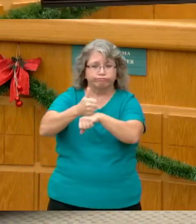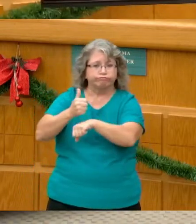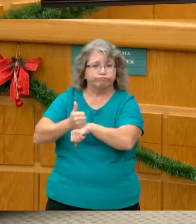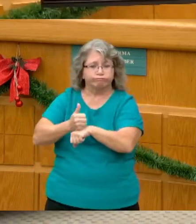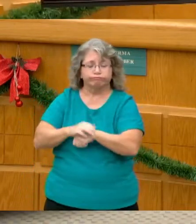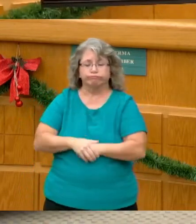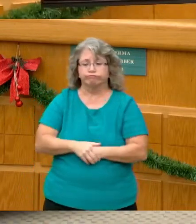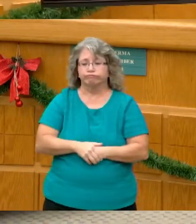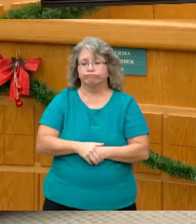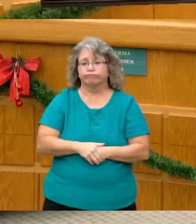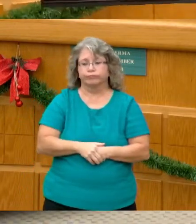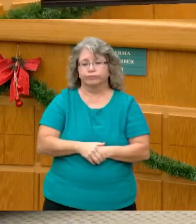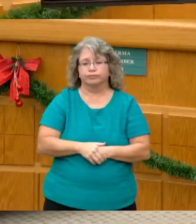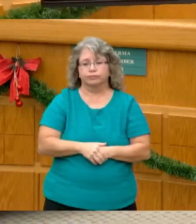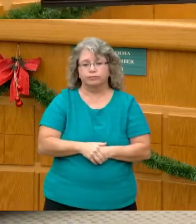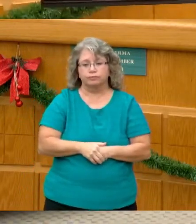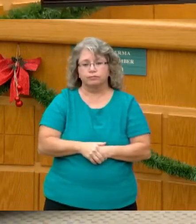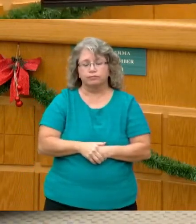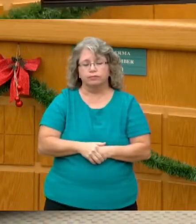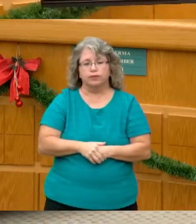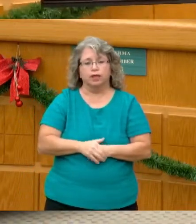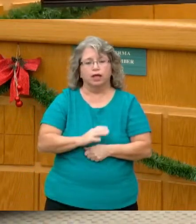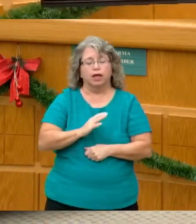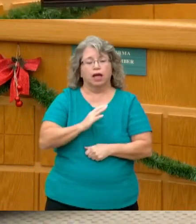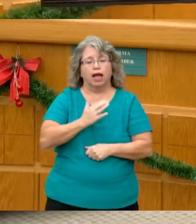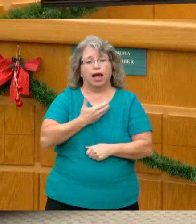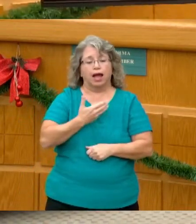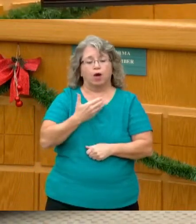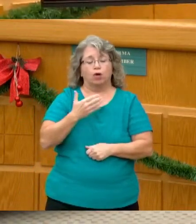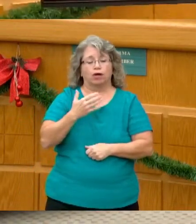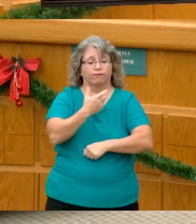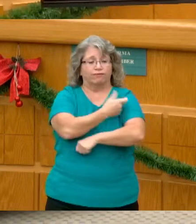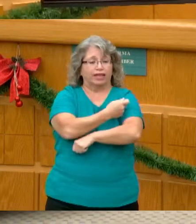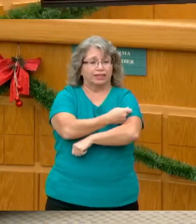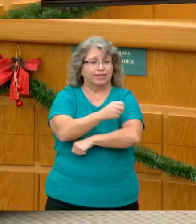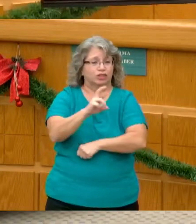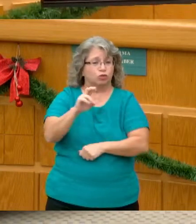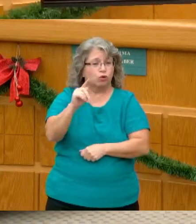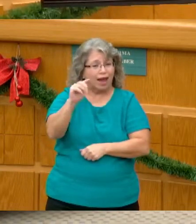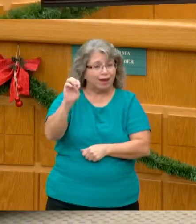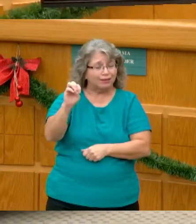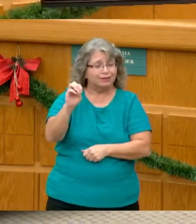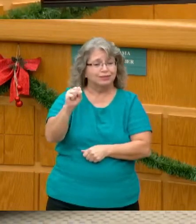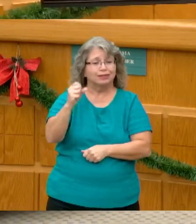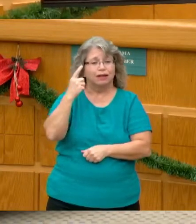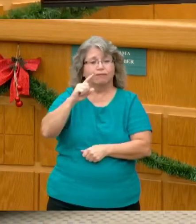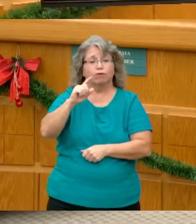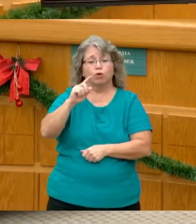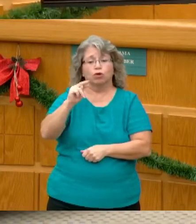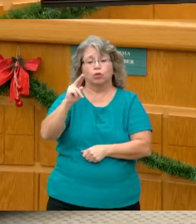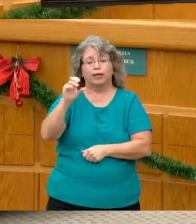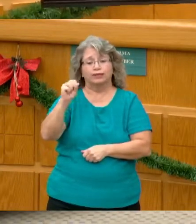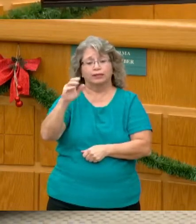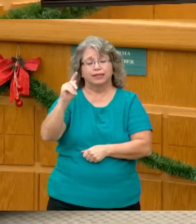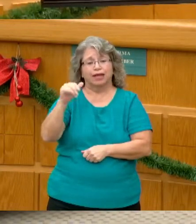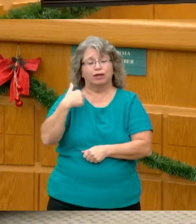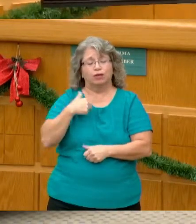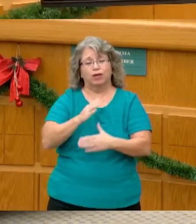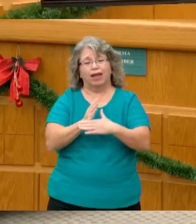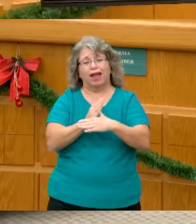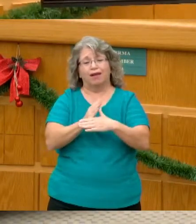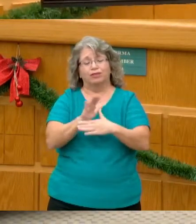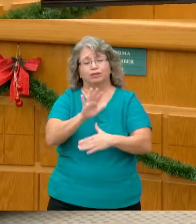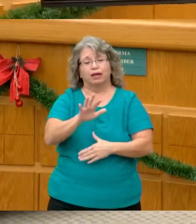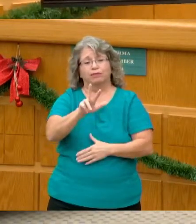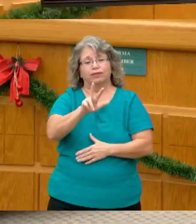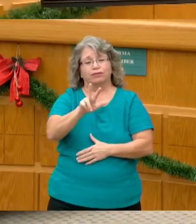Here's our current vaccination rates. Total population for Nueces County, we're averaging about